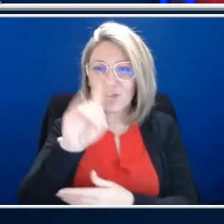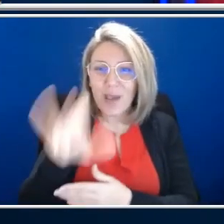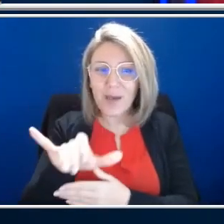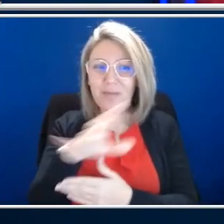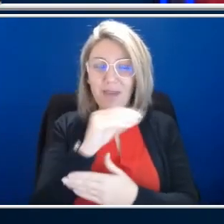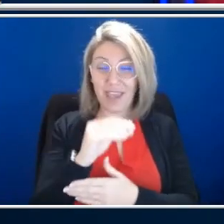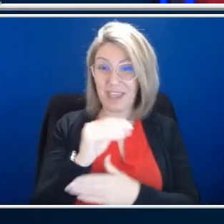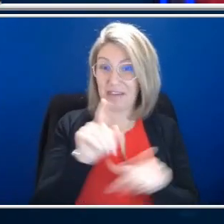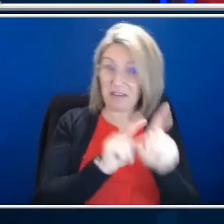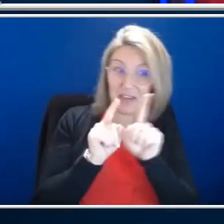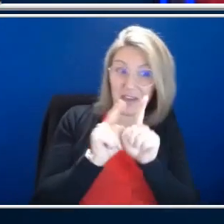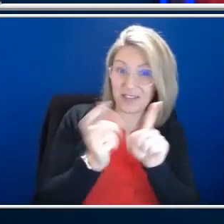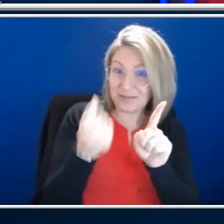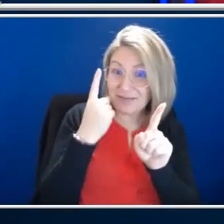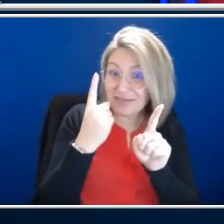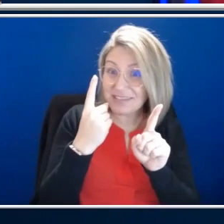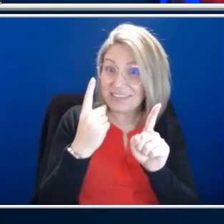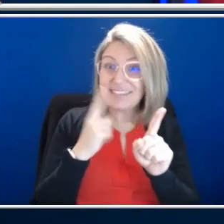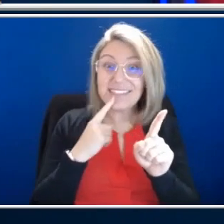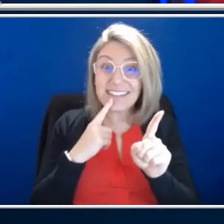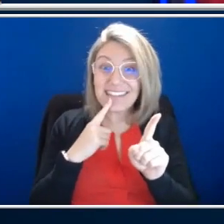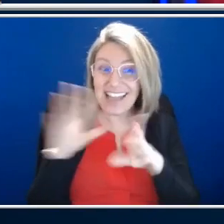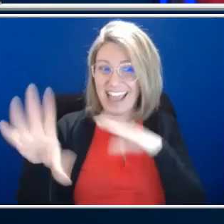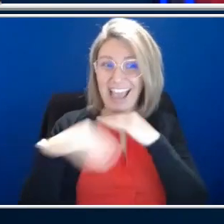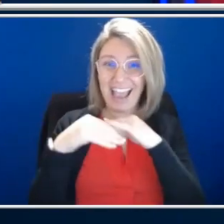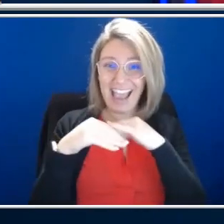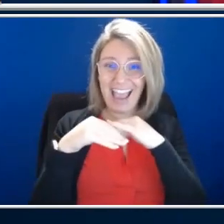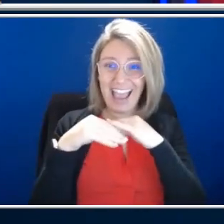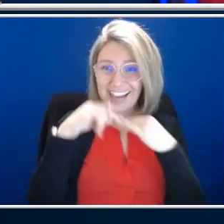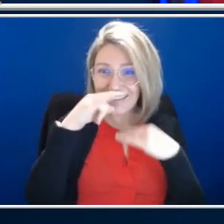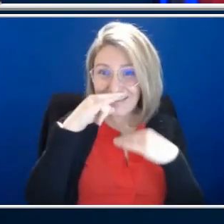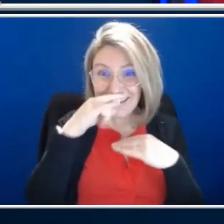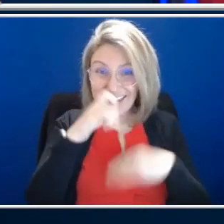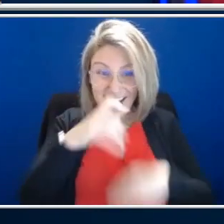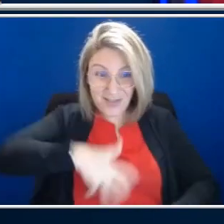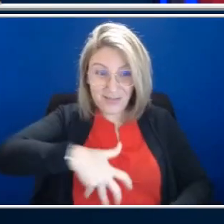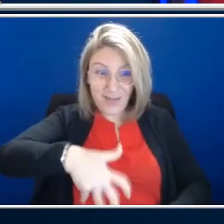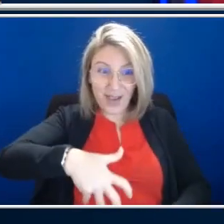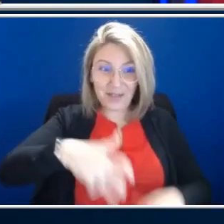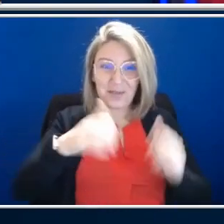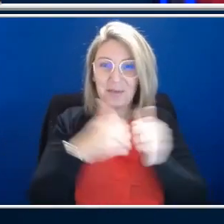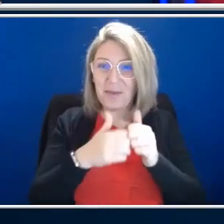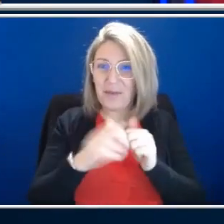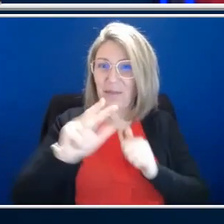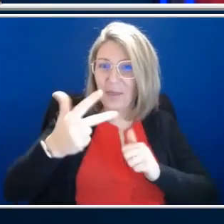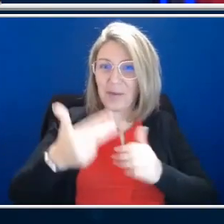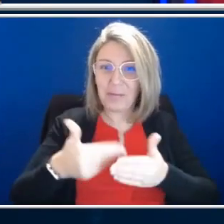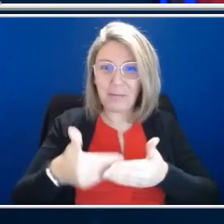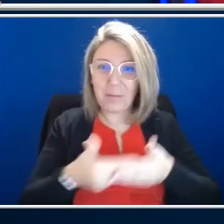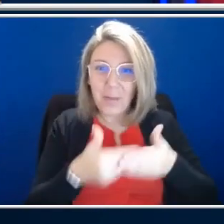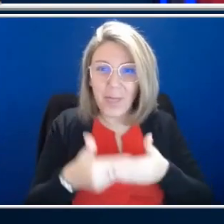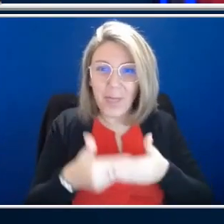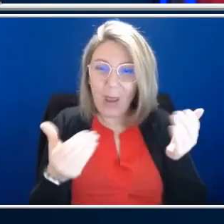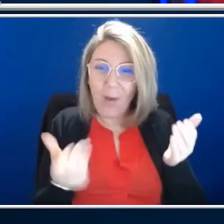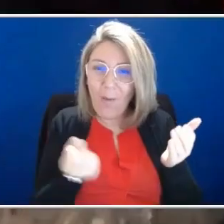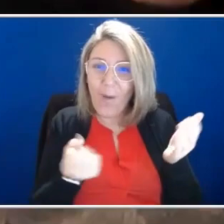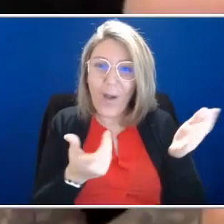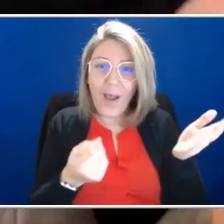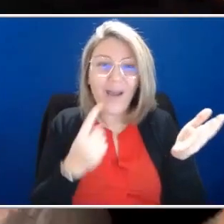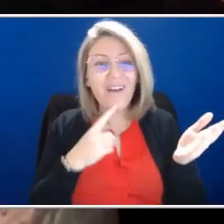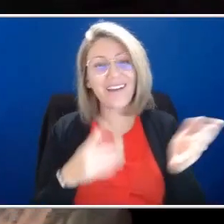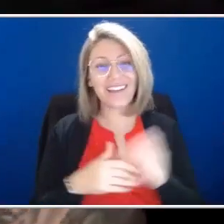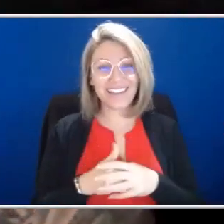life-changing update. You have an addition now. You are no longer pregnant with your 3rd child. You're holding her. Yep. Is